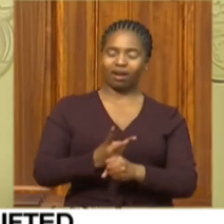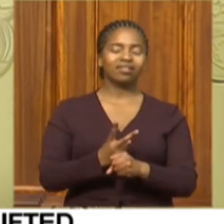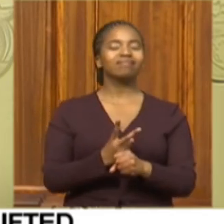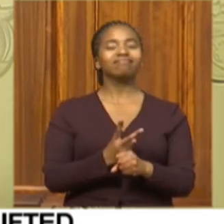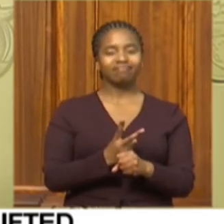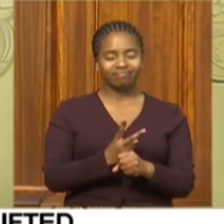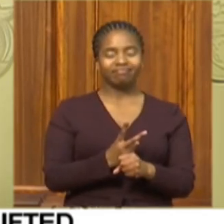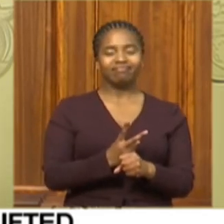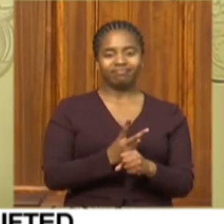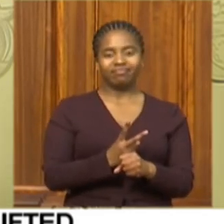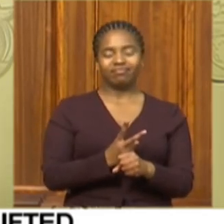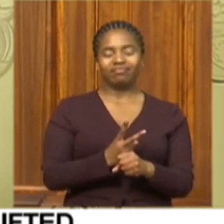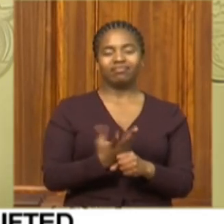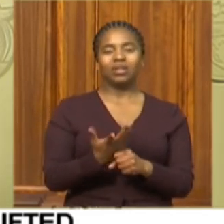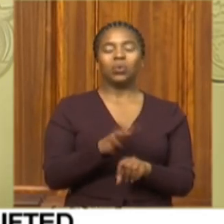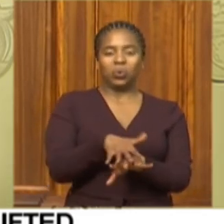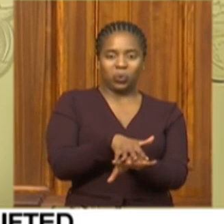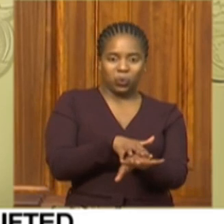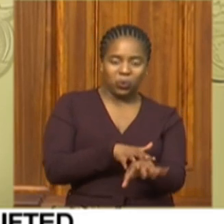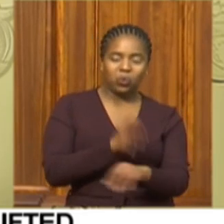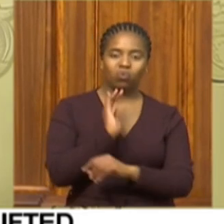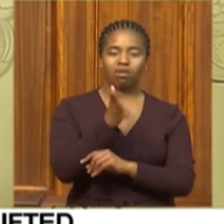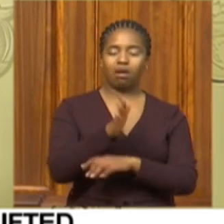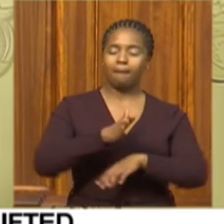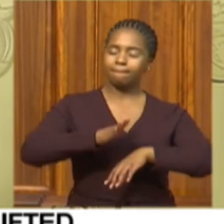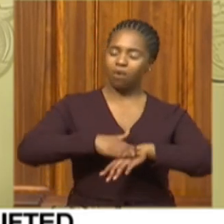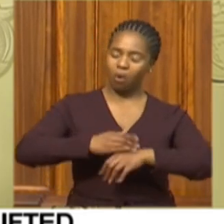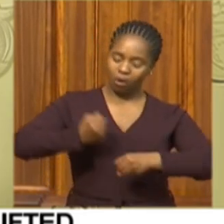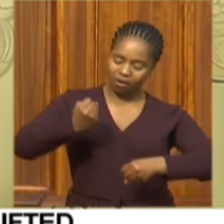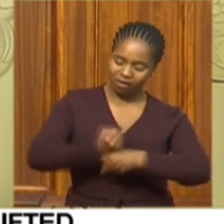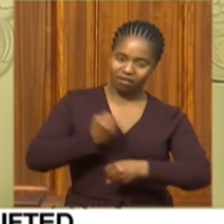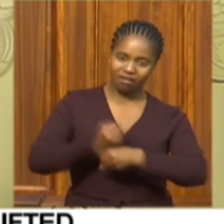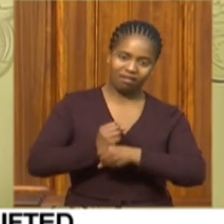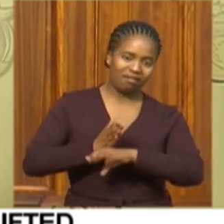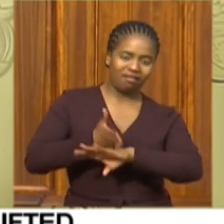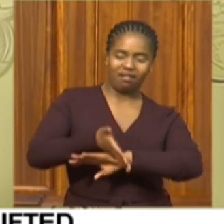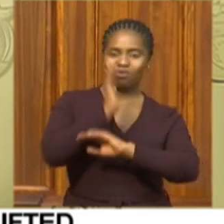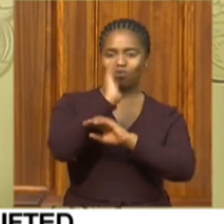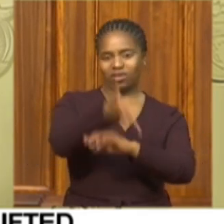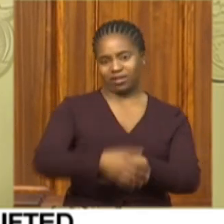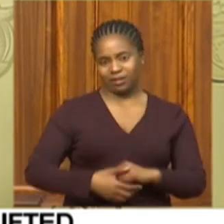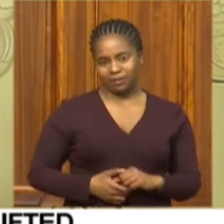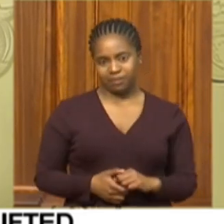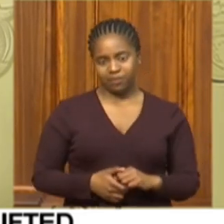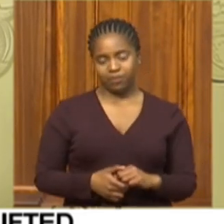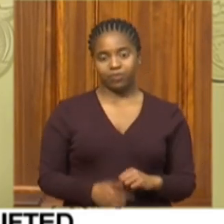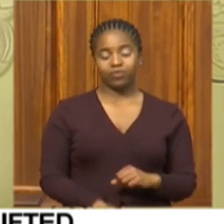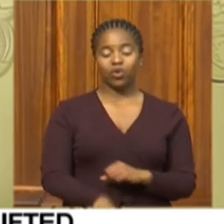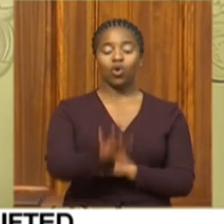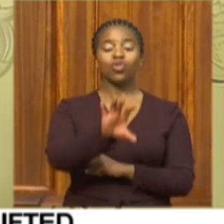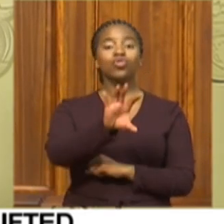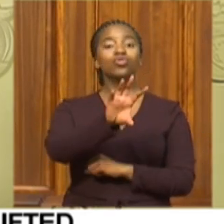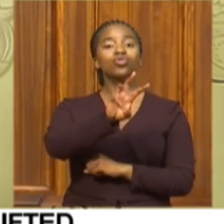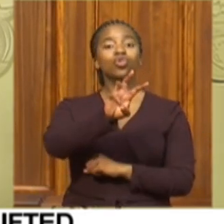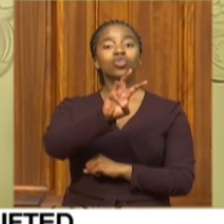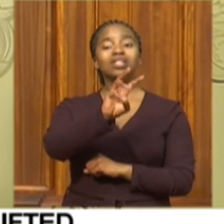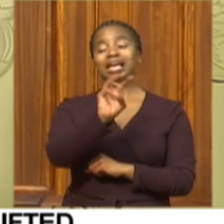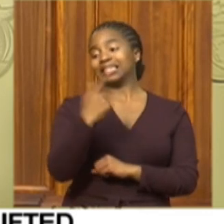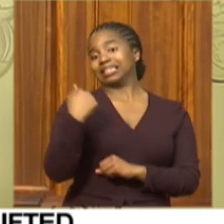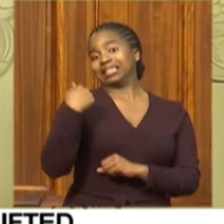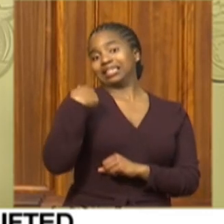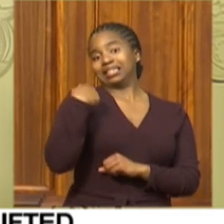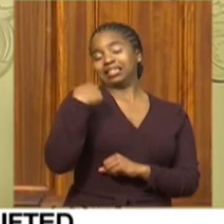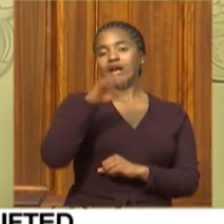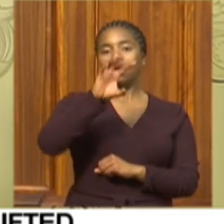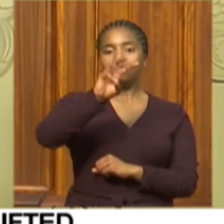recover, and there is much work still to be done. On Thursday, I convened all the